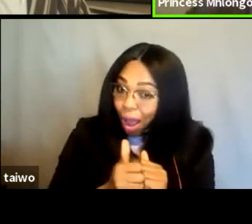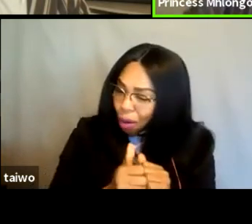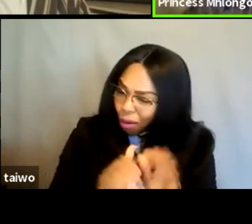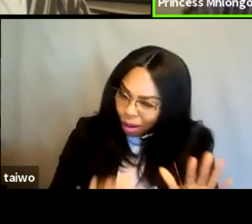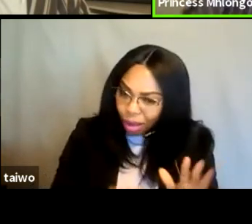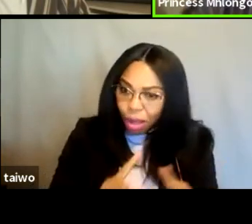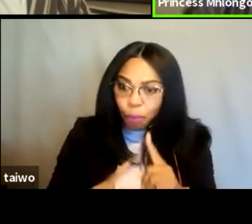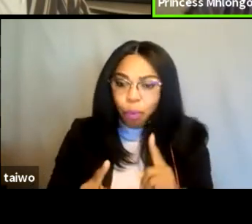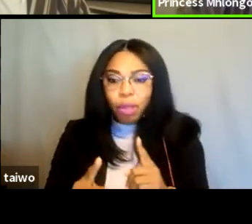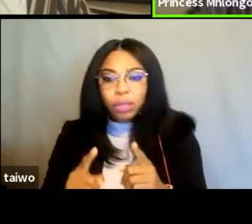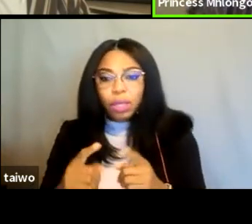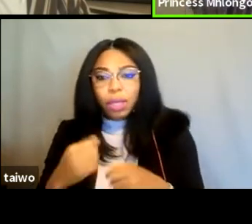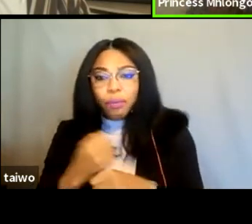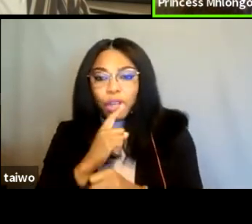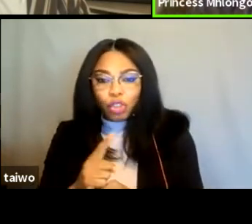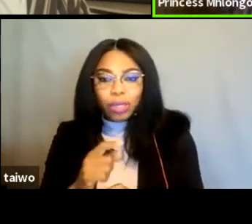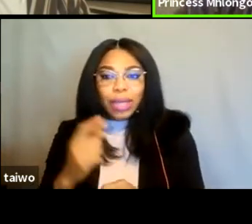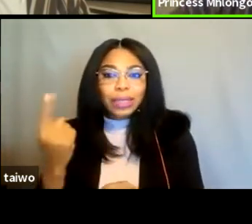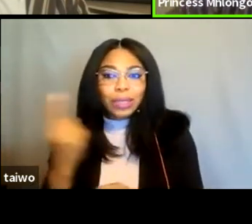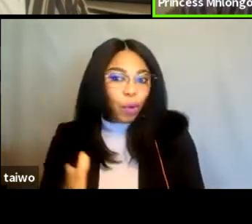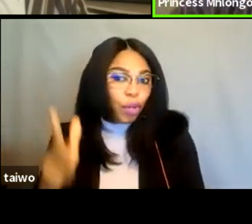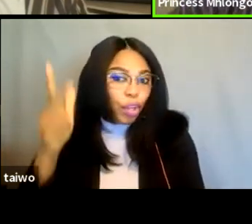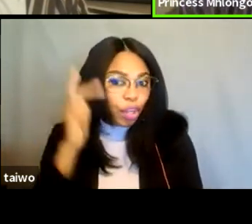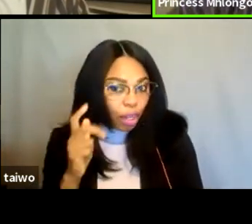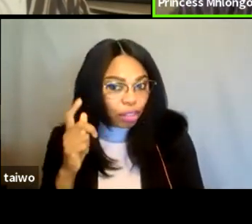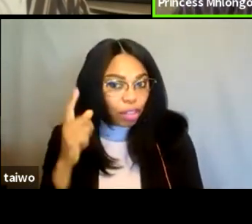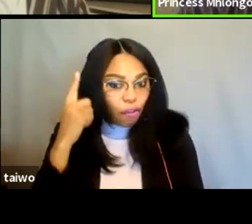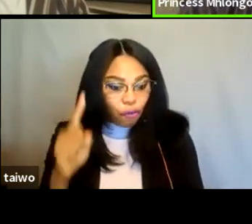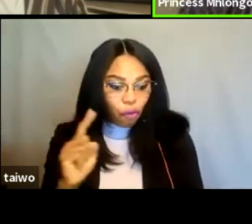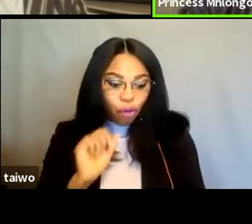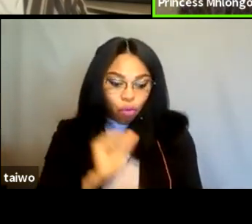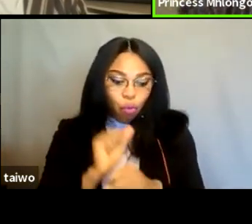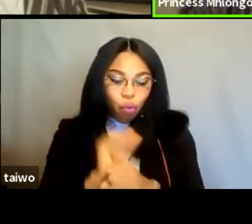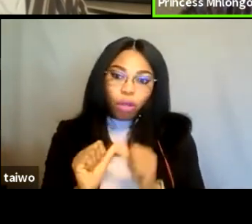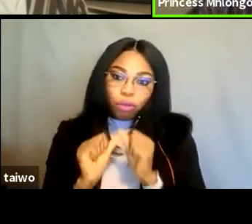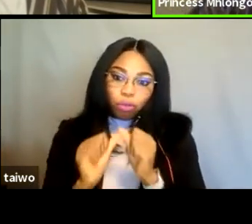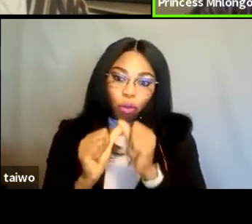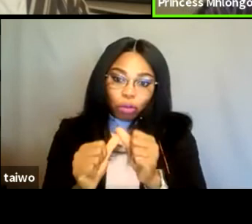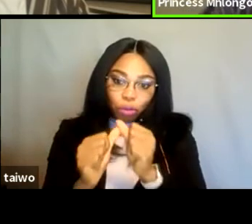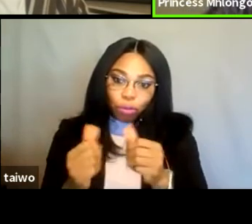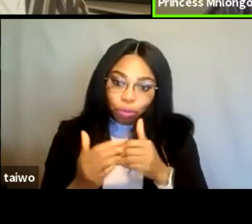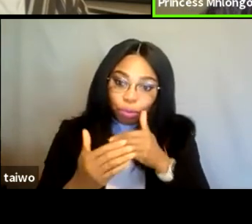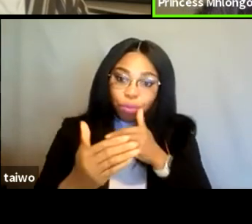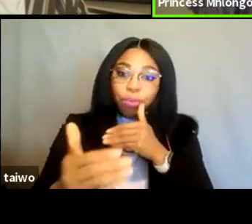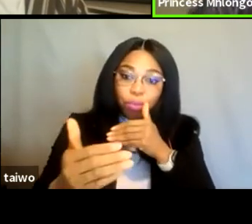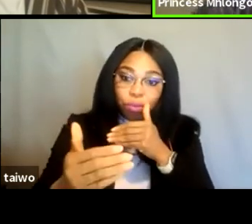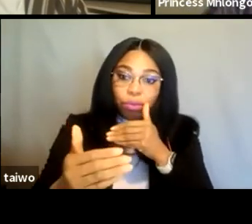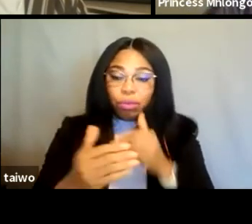it lands on someone's ear for the work to continue and move on.